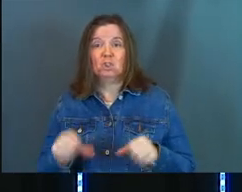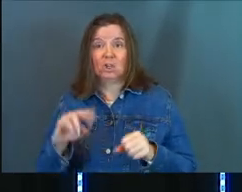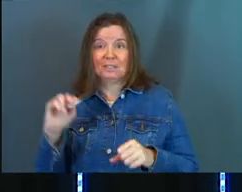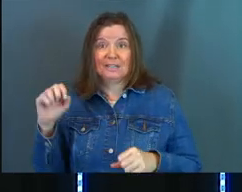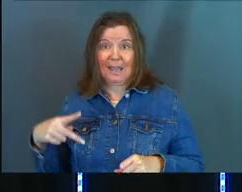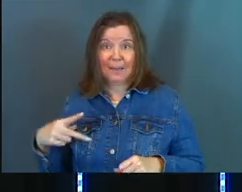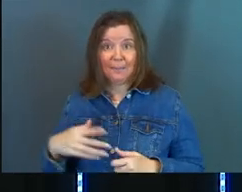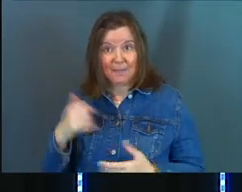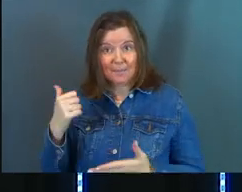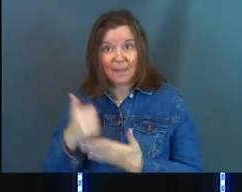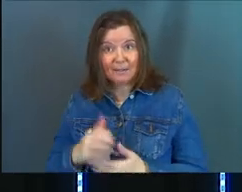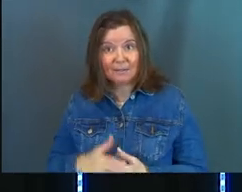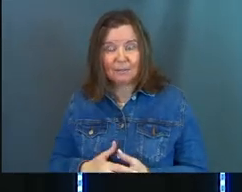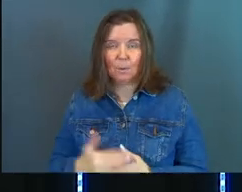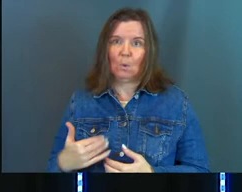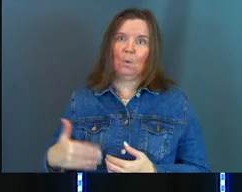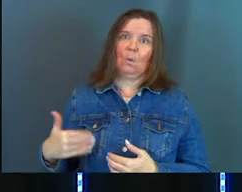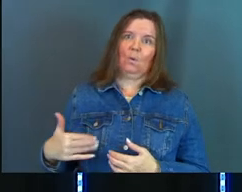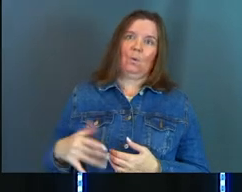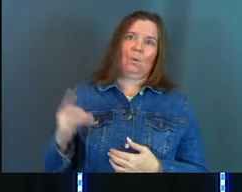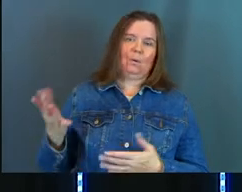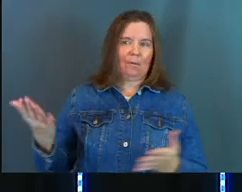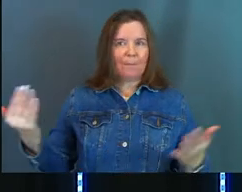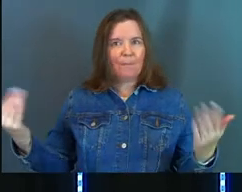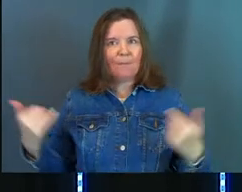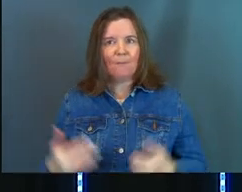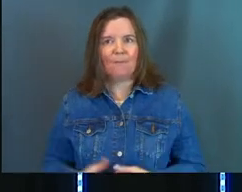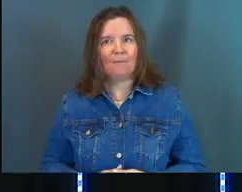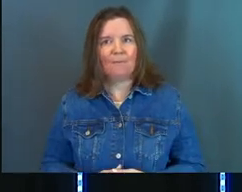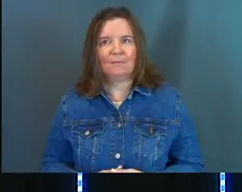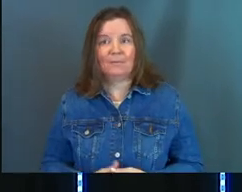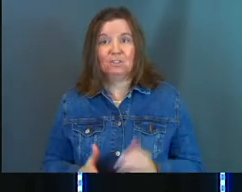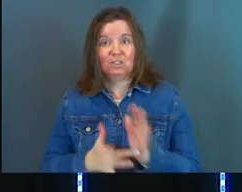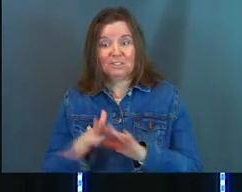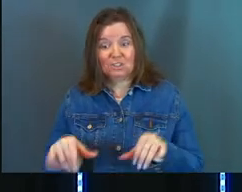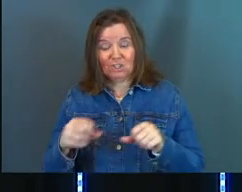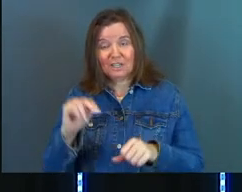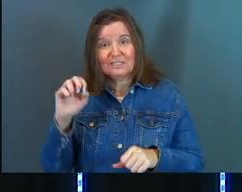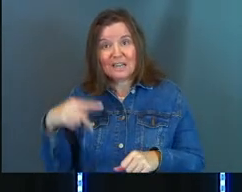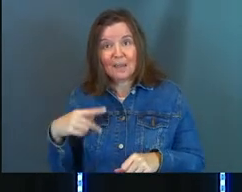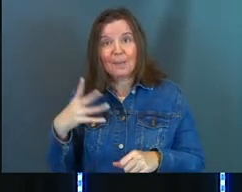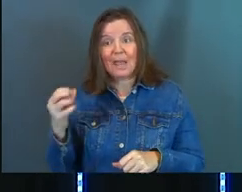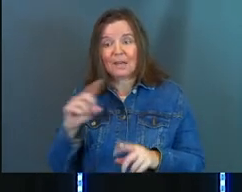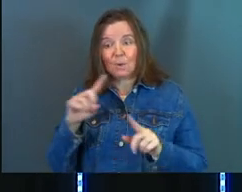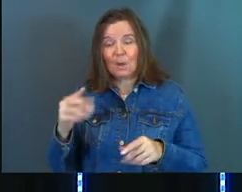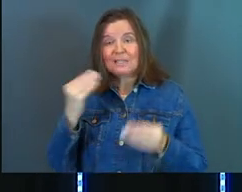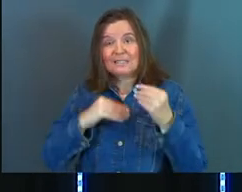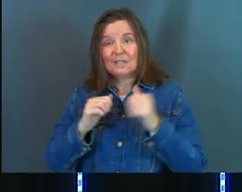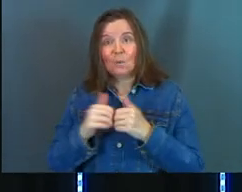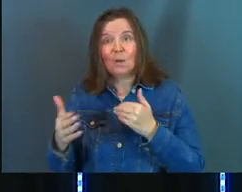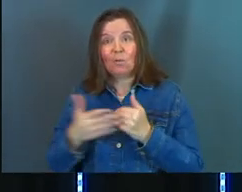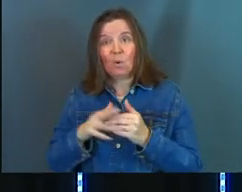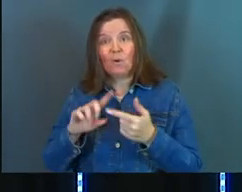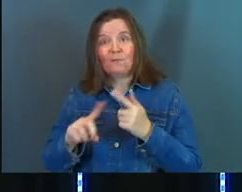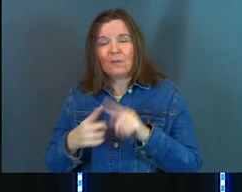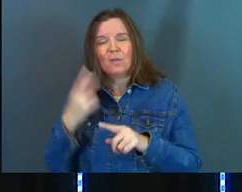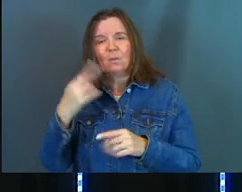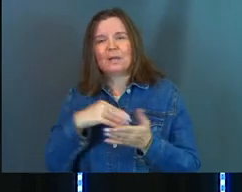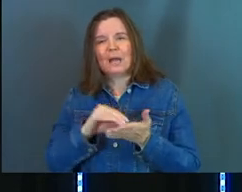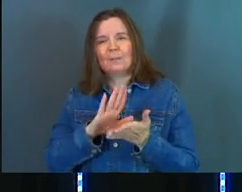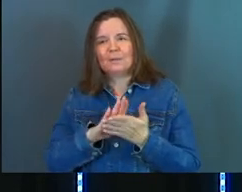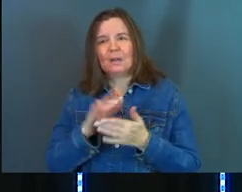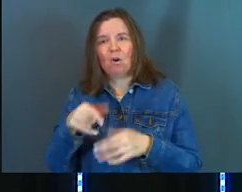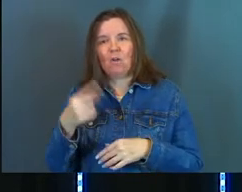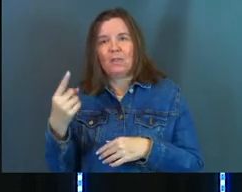a nap, amen? Oh, come on. Jesus took a nap, and he went to dinner with close friends. The reason I put